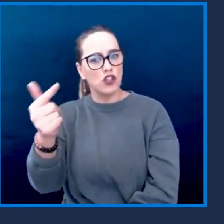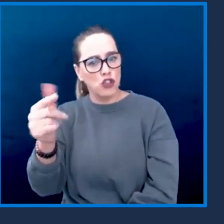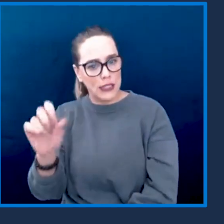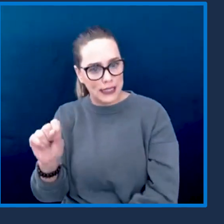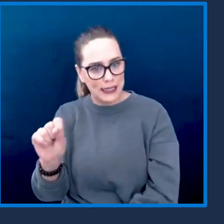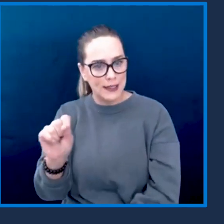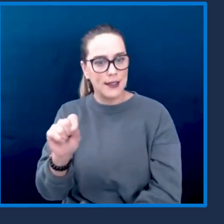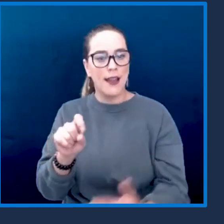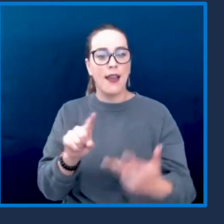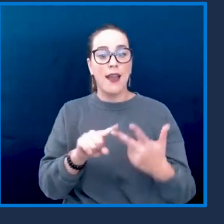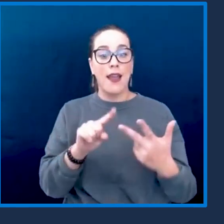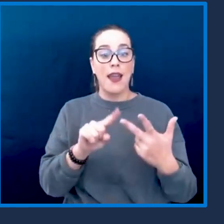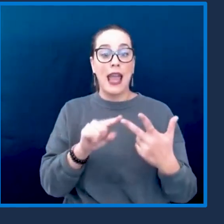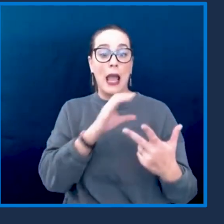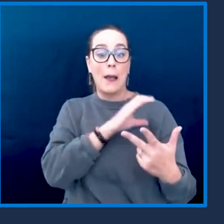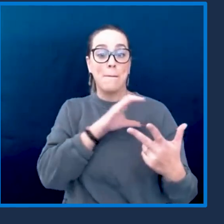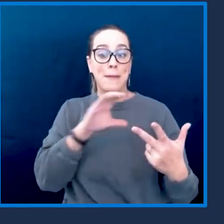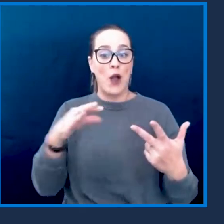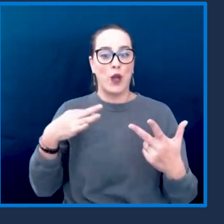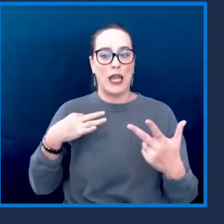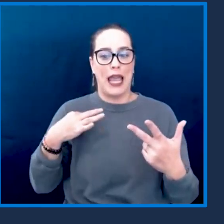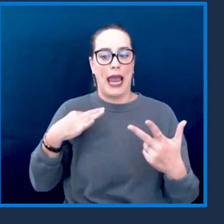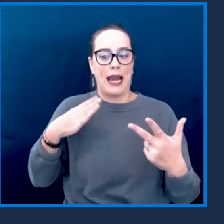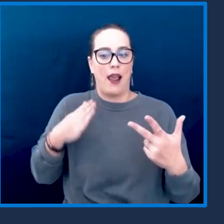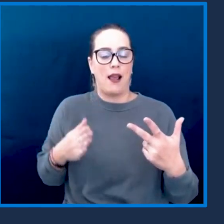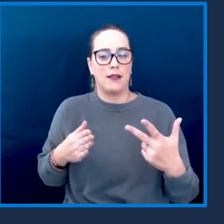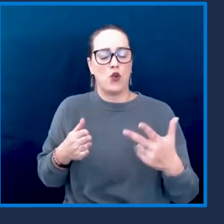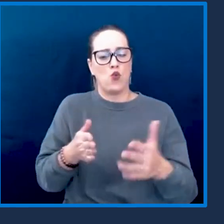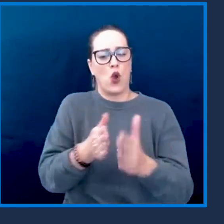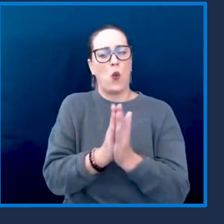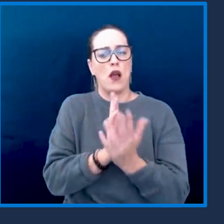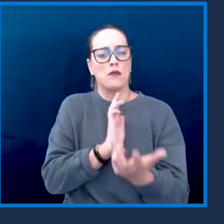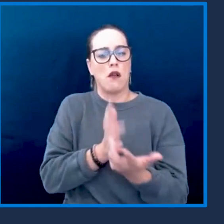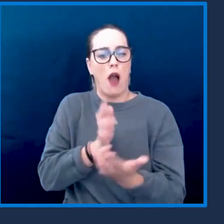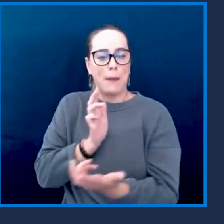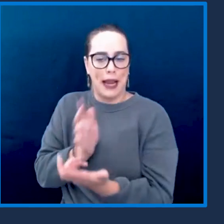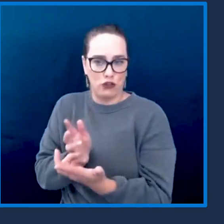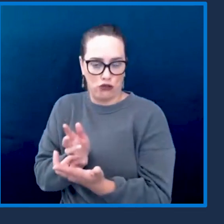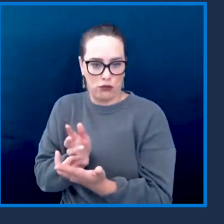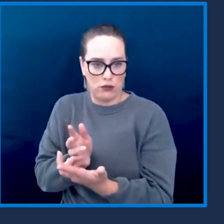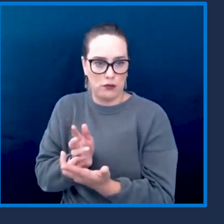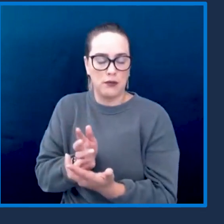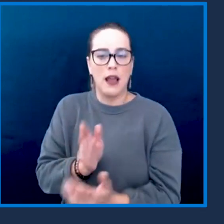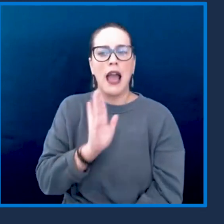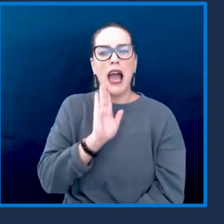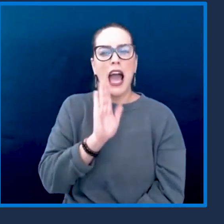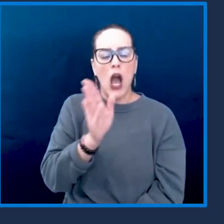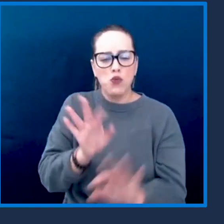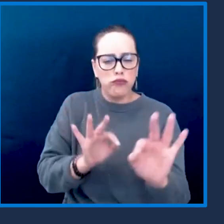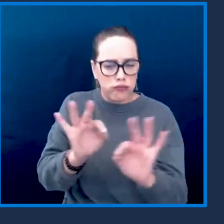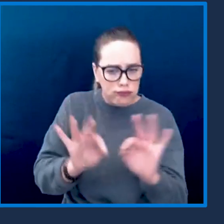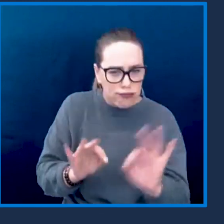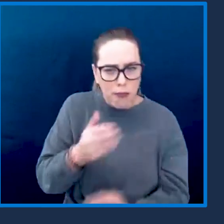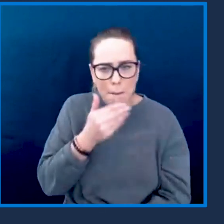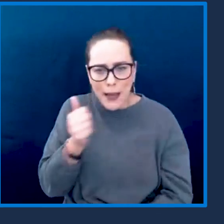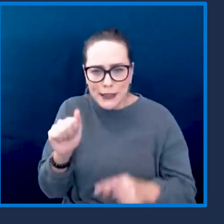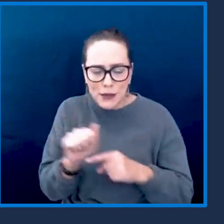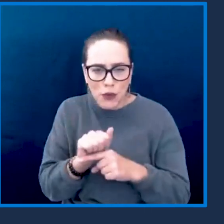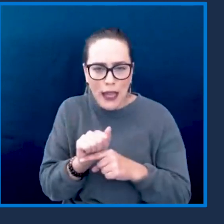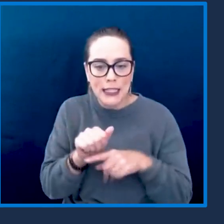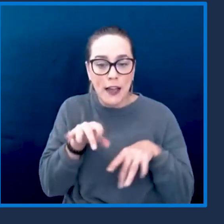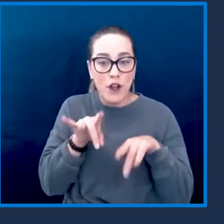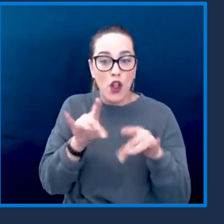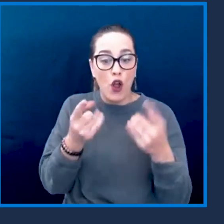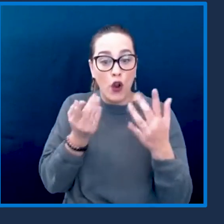empowering candidates to request accommodations. I will introduce each section by covering best practices that we've learned through